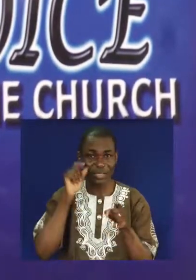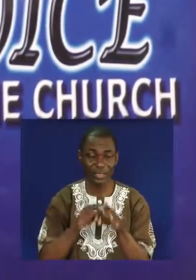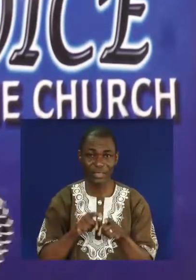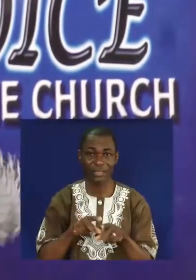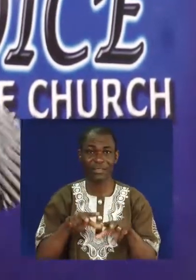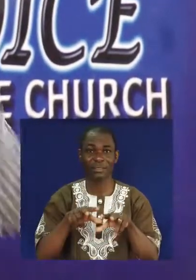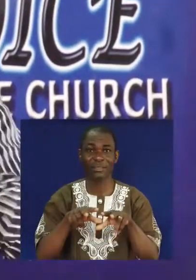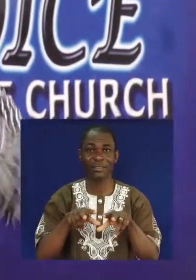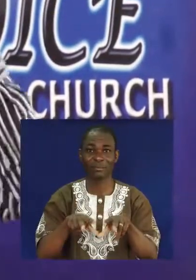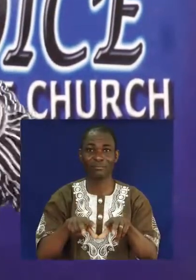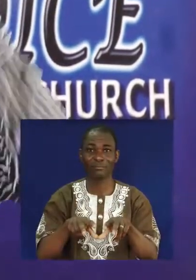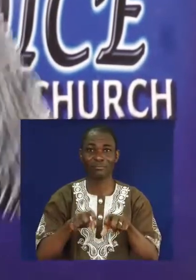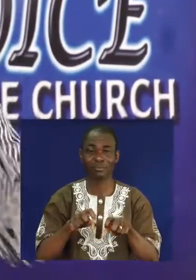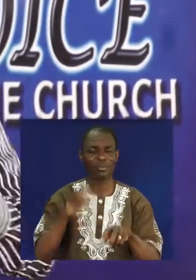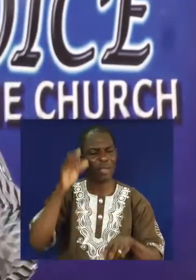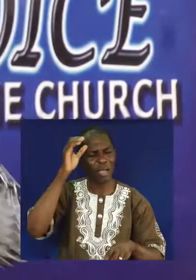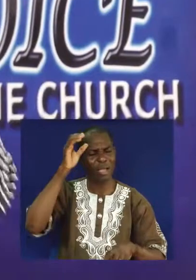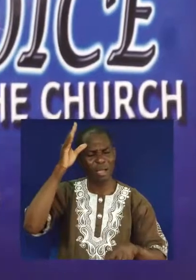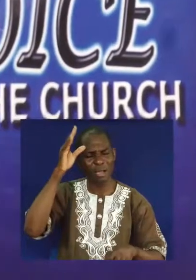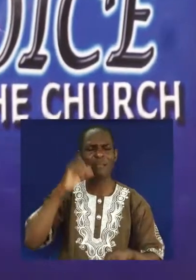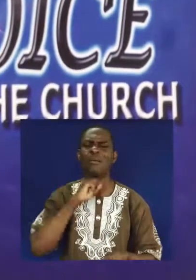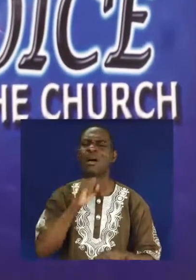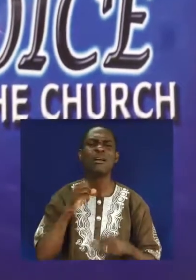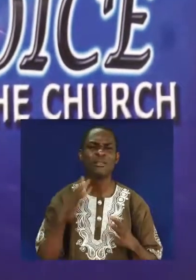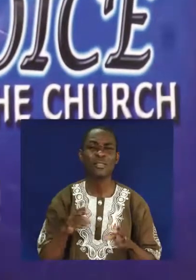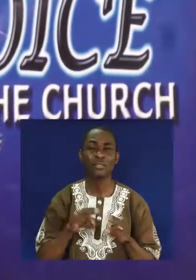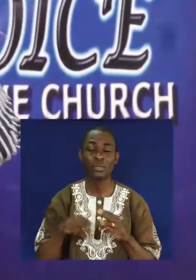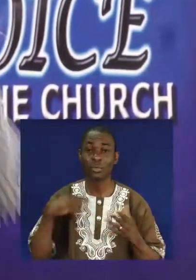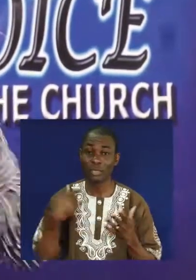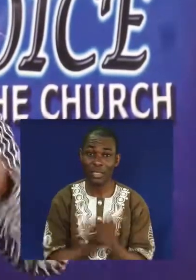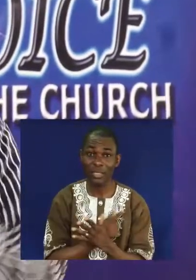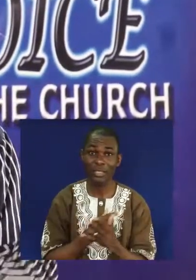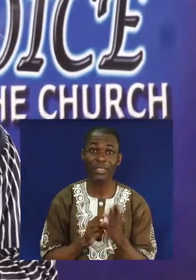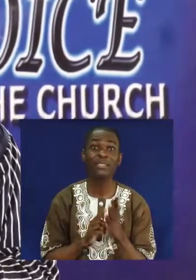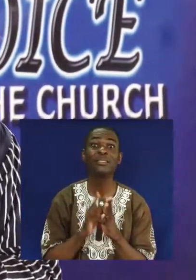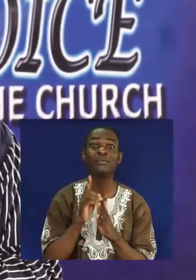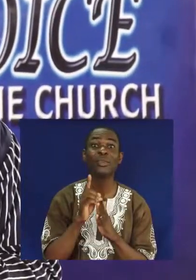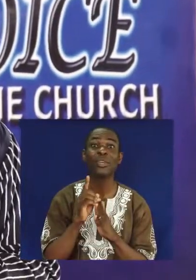ade be bra na ye bo wo ma we se mu a partisan politics na ye ye desa